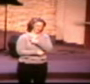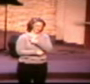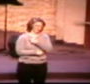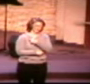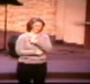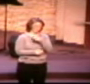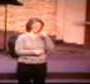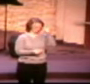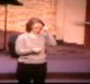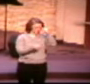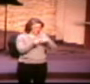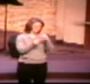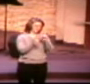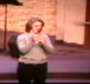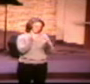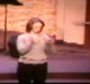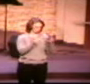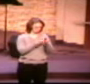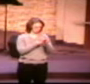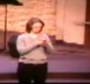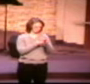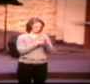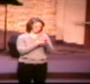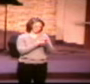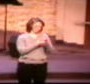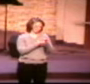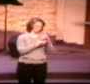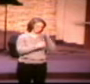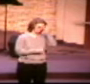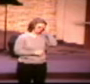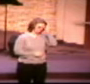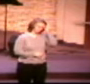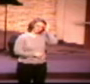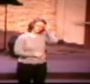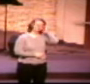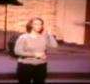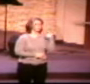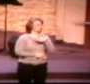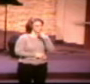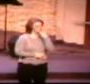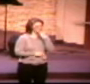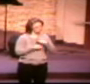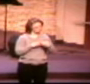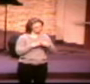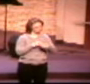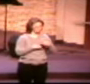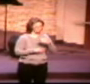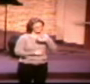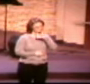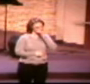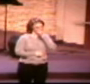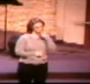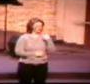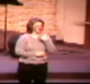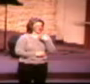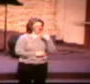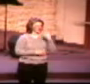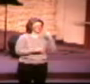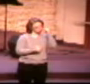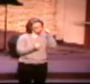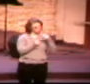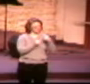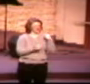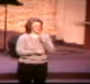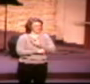memorialize that which Jesus thought mattered. And we take bread and we take the cup, and it reminds us of something